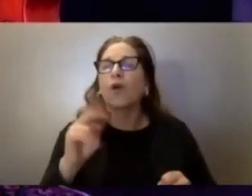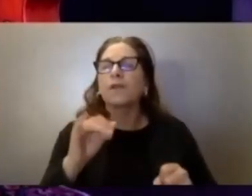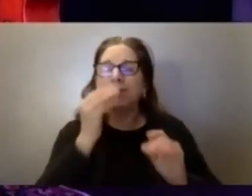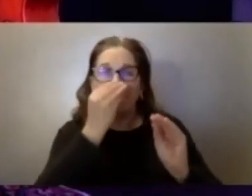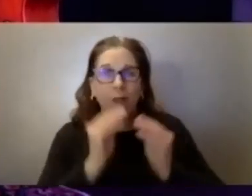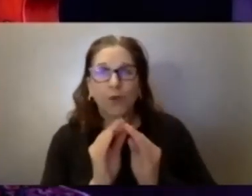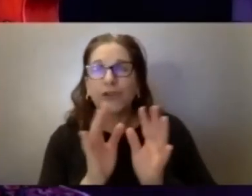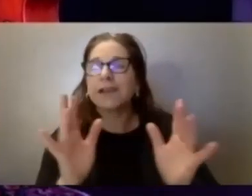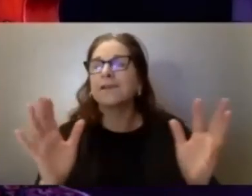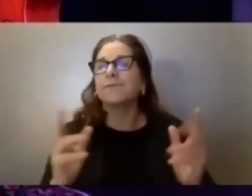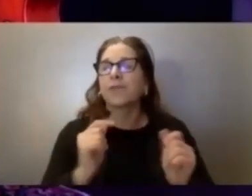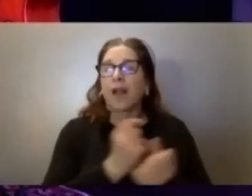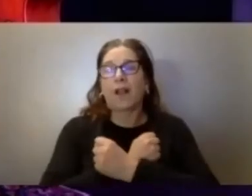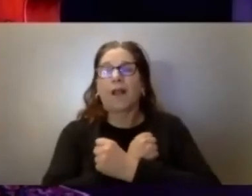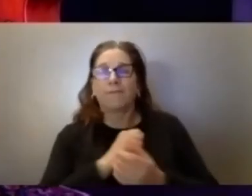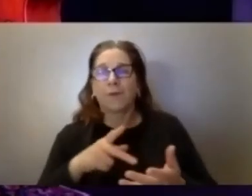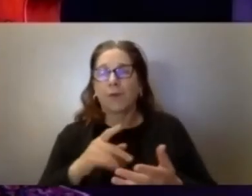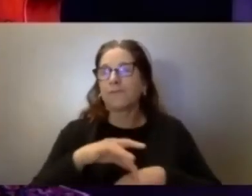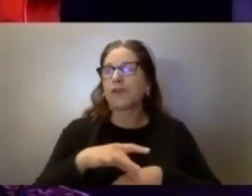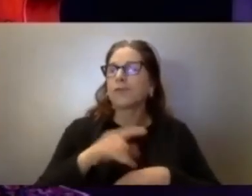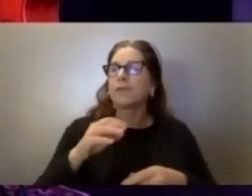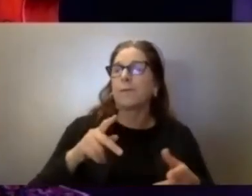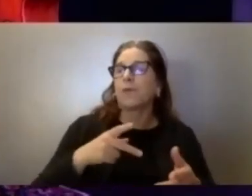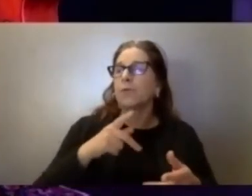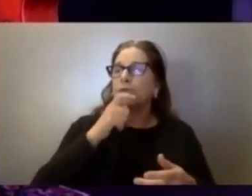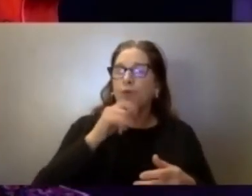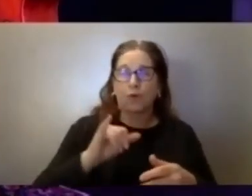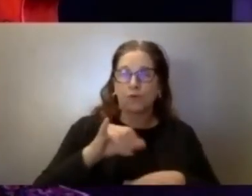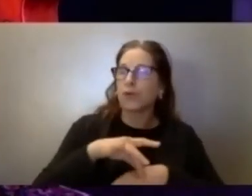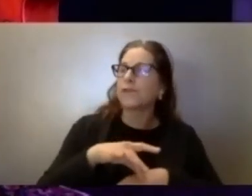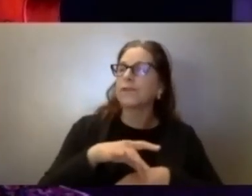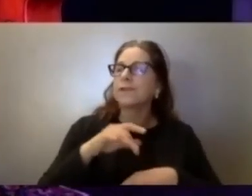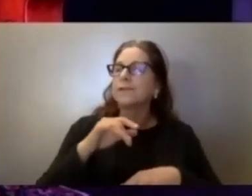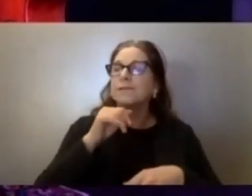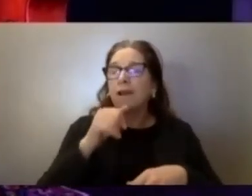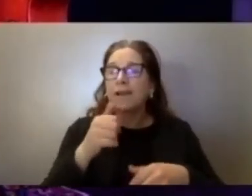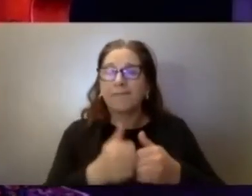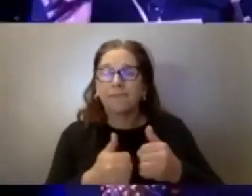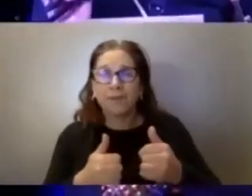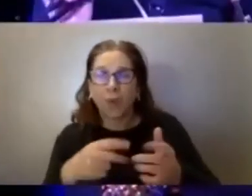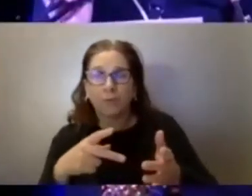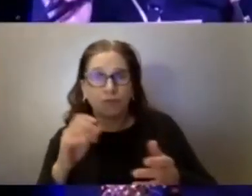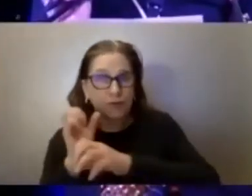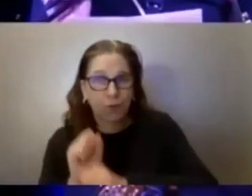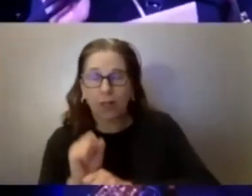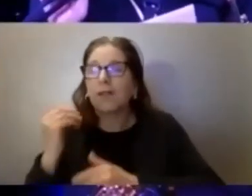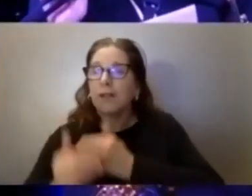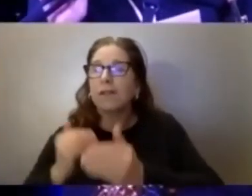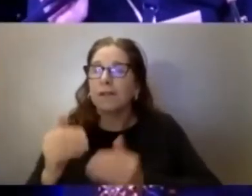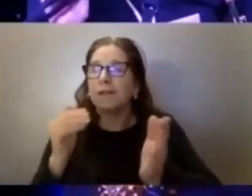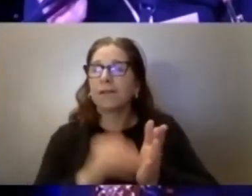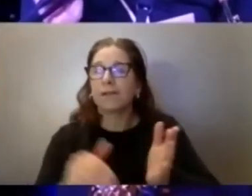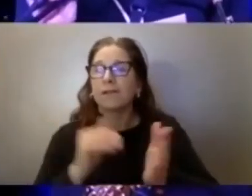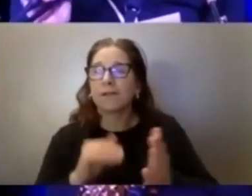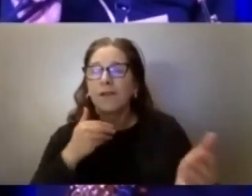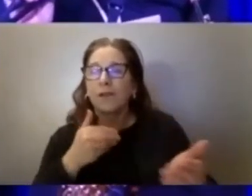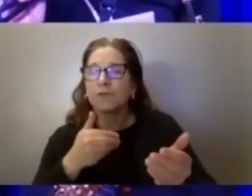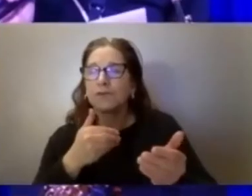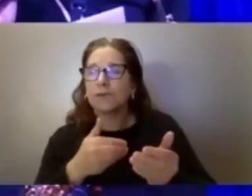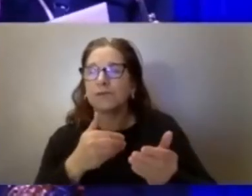the earth, for the poet who is also earth. Isn't every poem a ritual to bring one closer to the